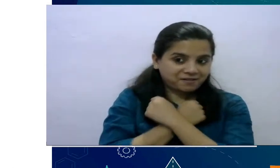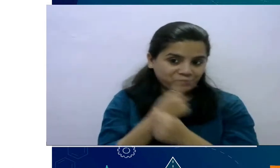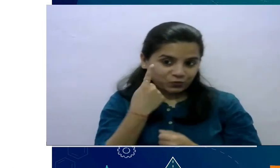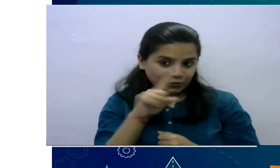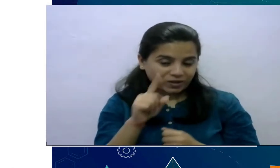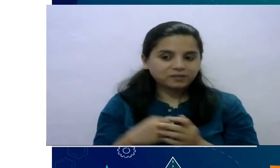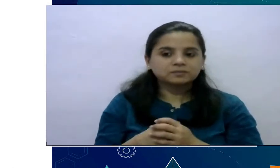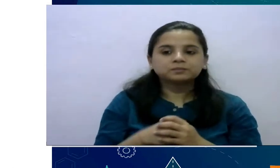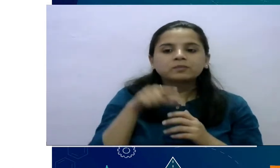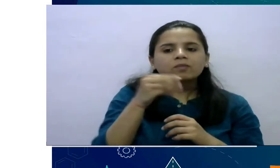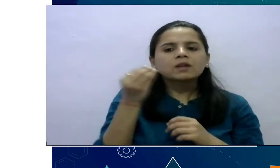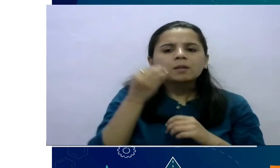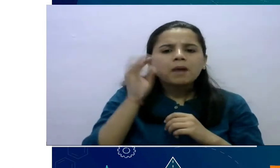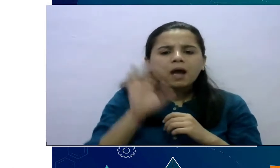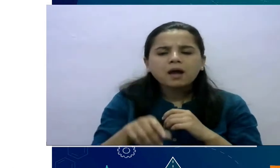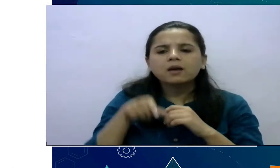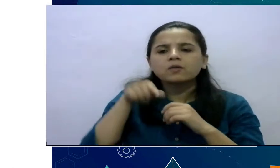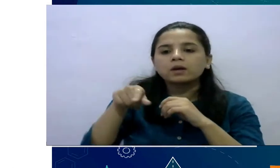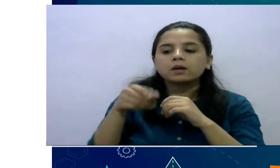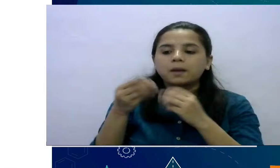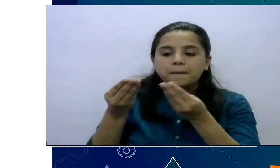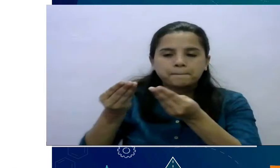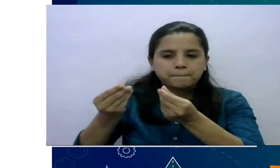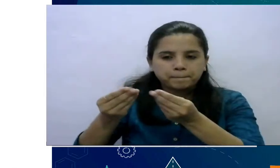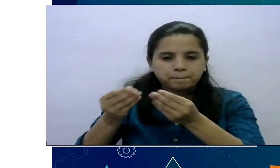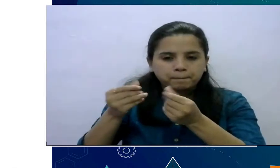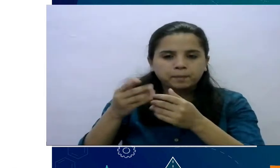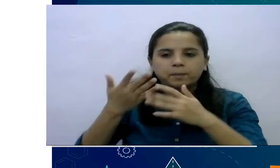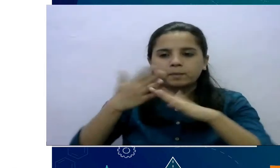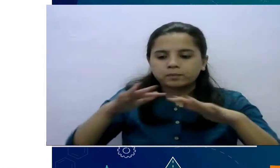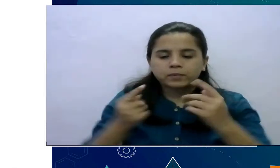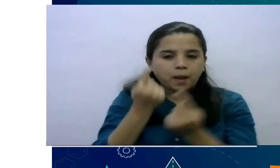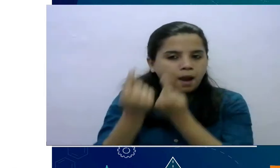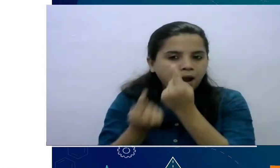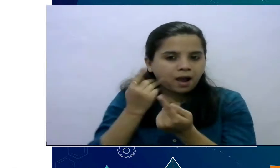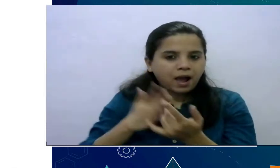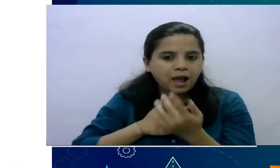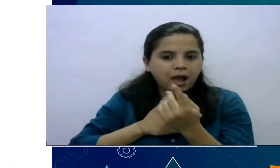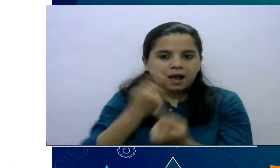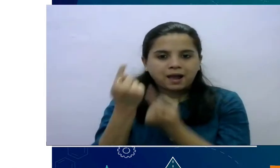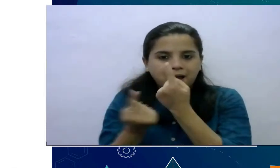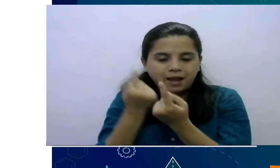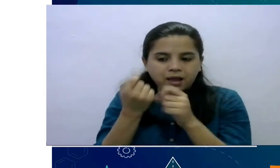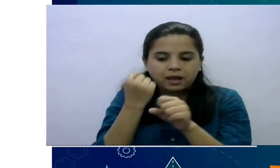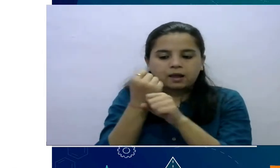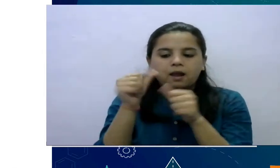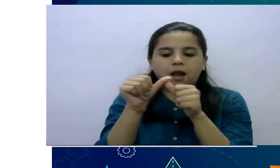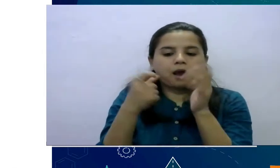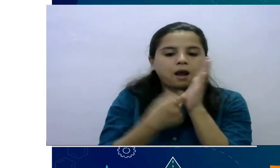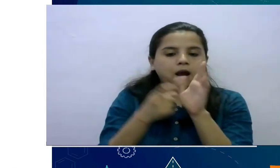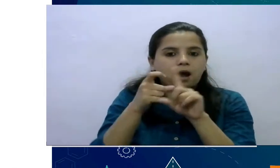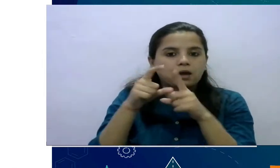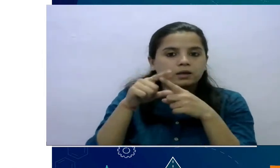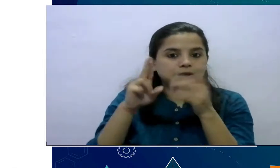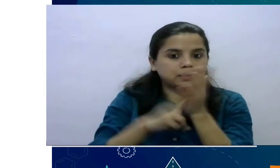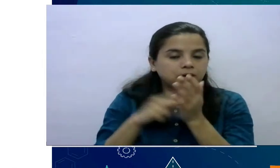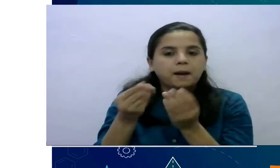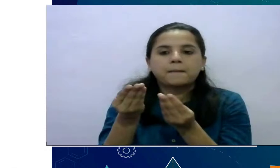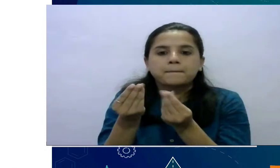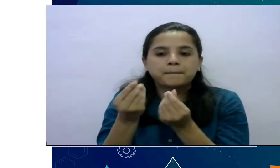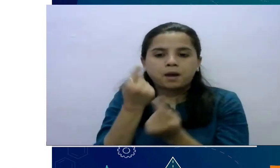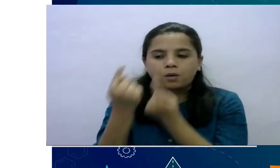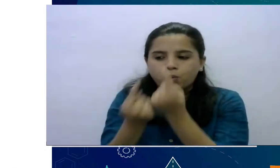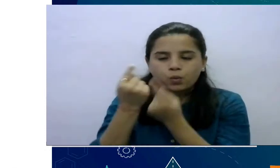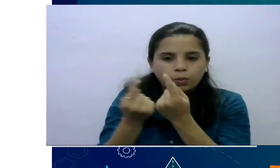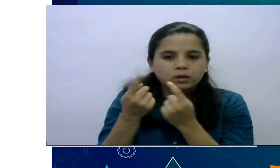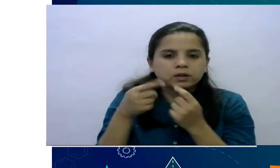have some garden soil. Okay, I also have some garden soil. Okay, I got it from the